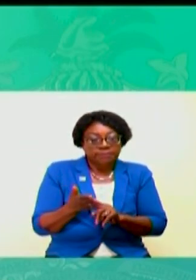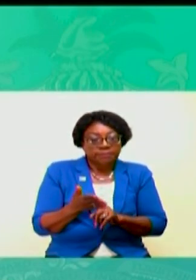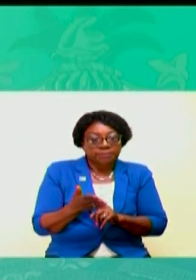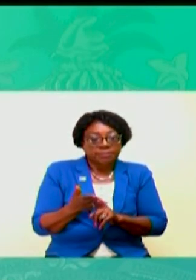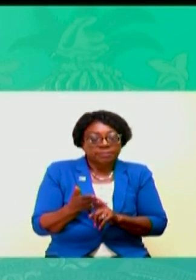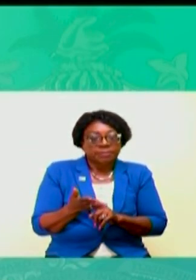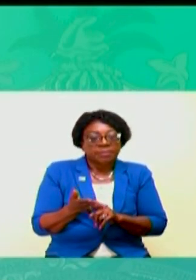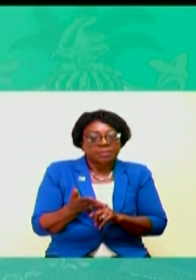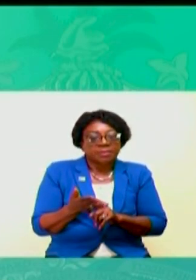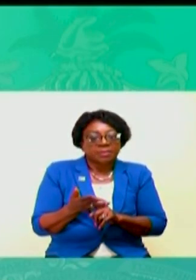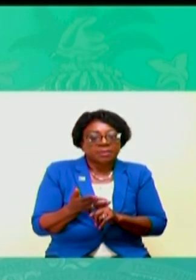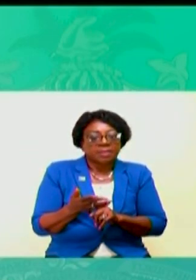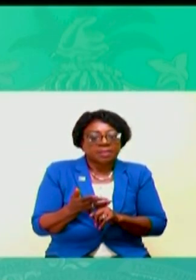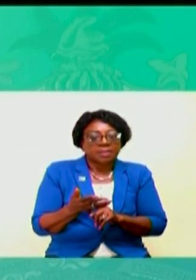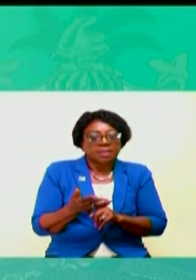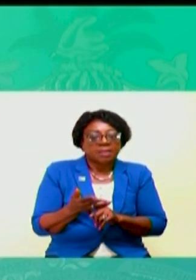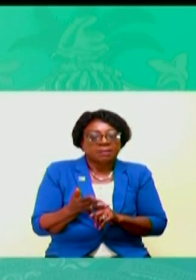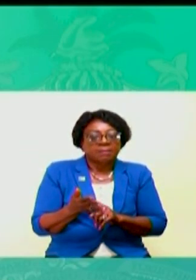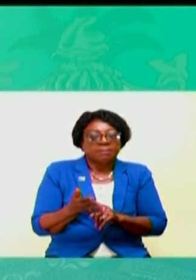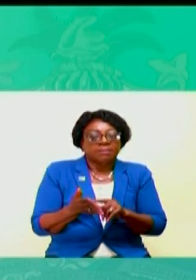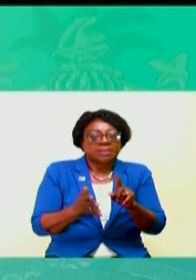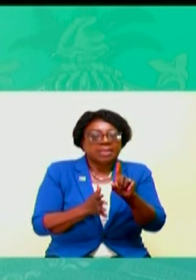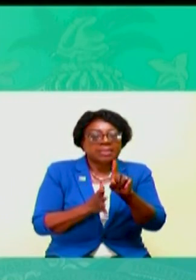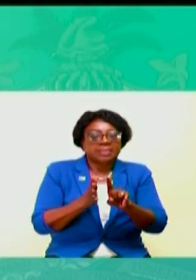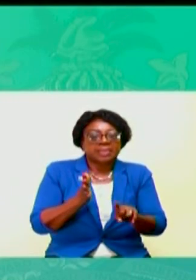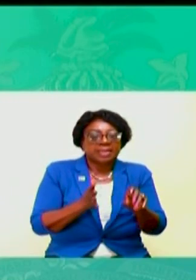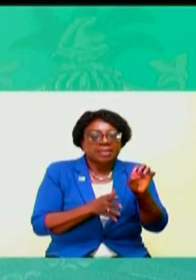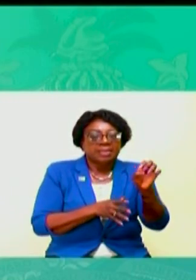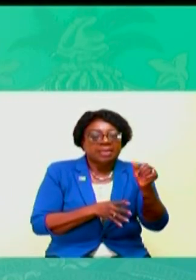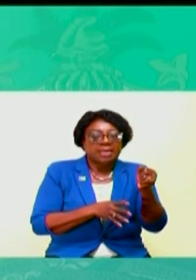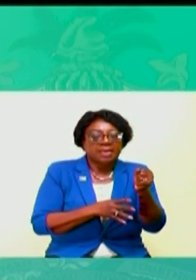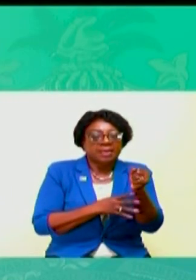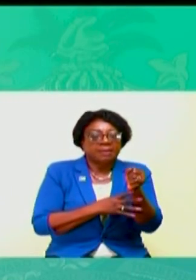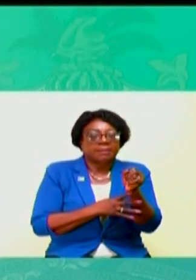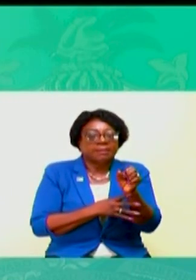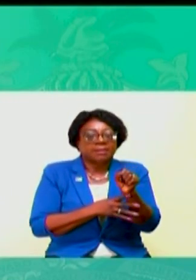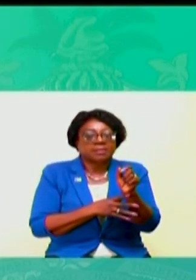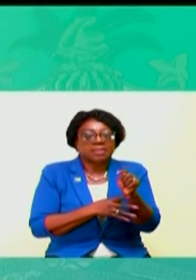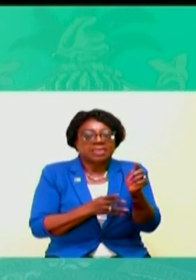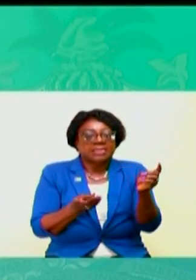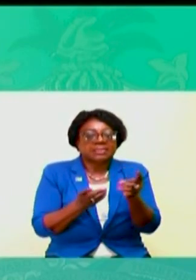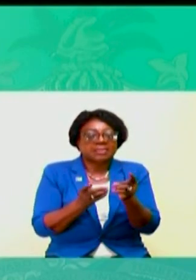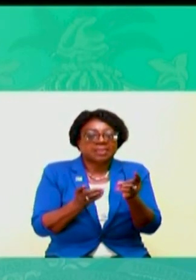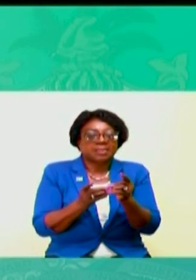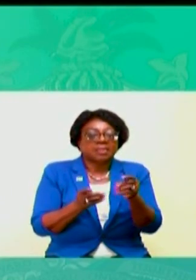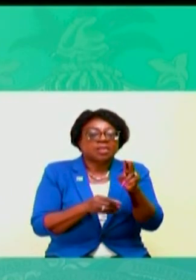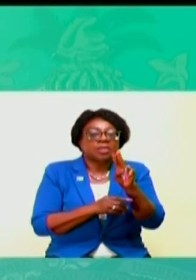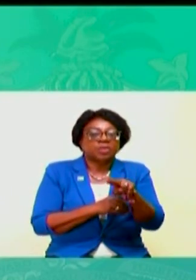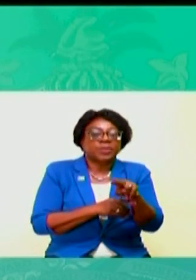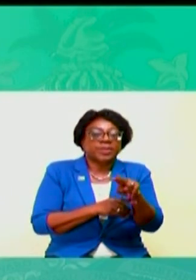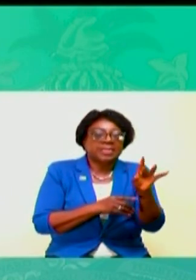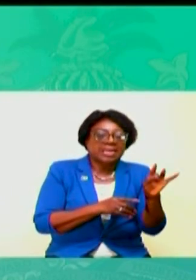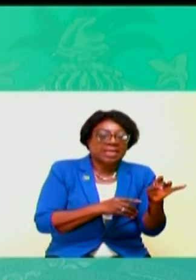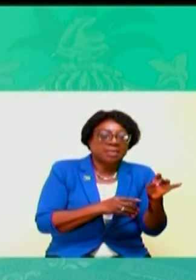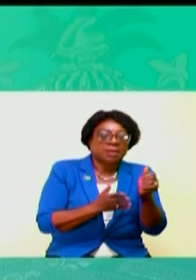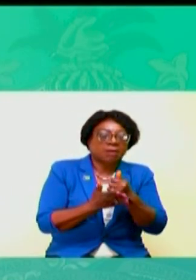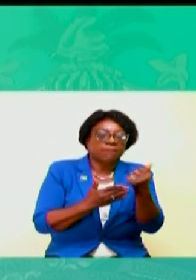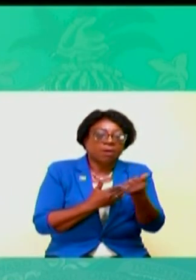The lease, Mr. Deputy Speaker, is dated the 28th of August,